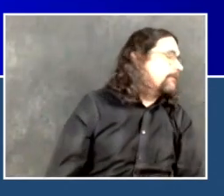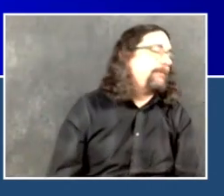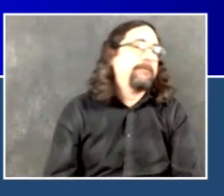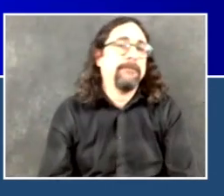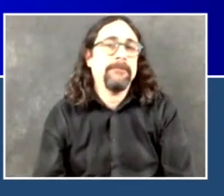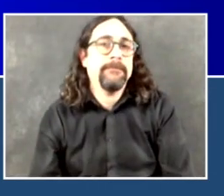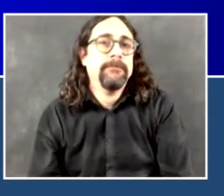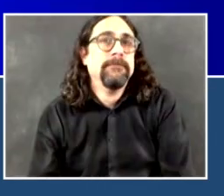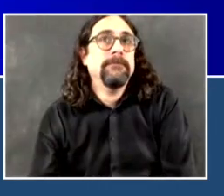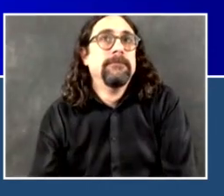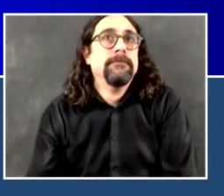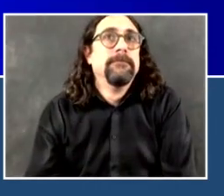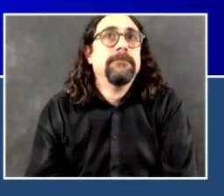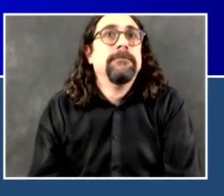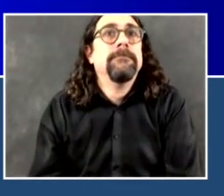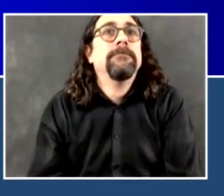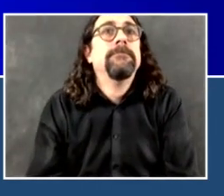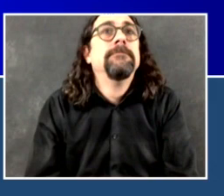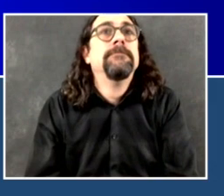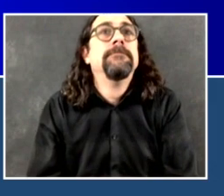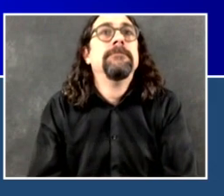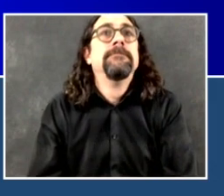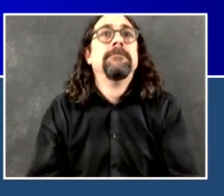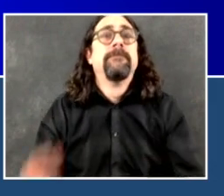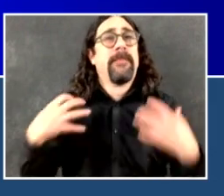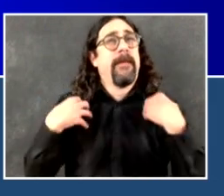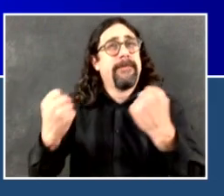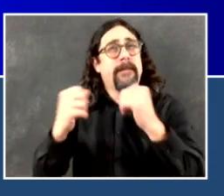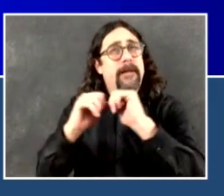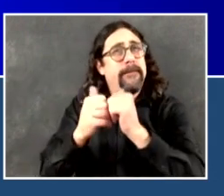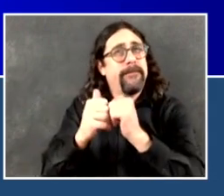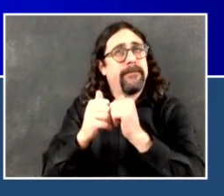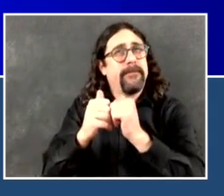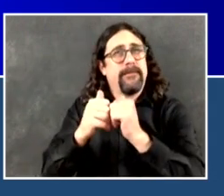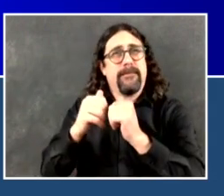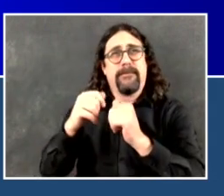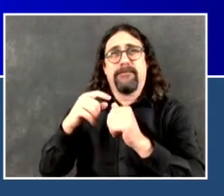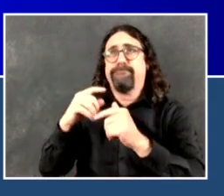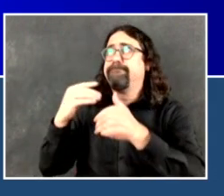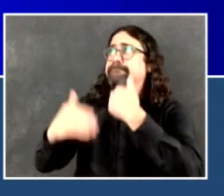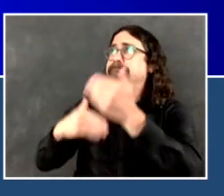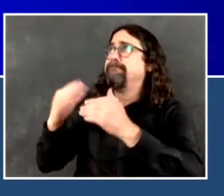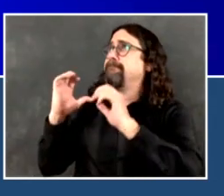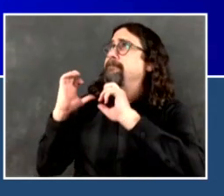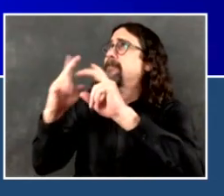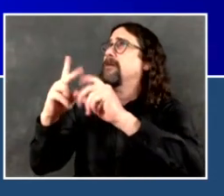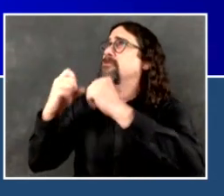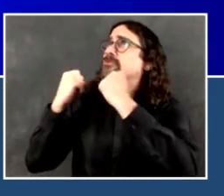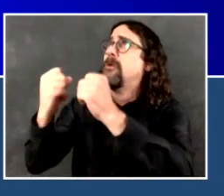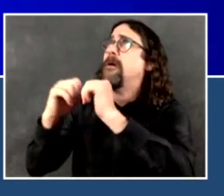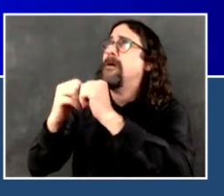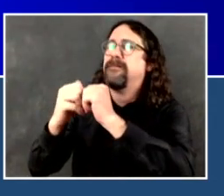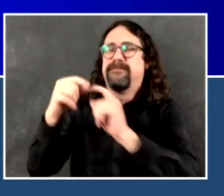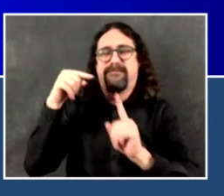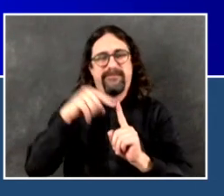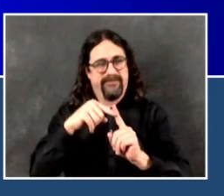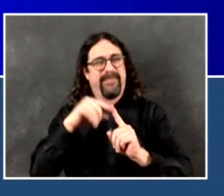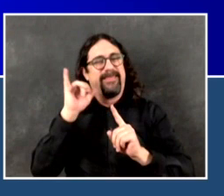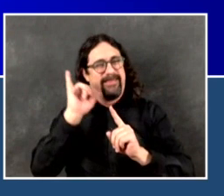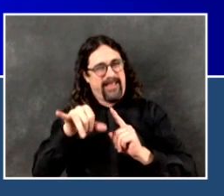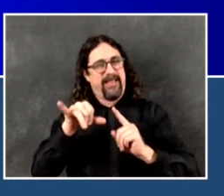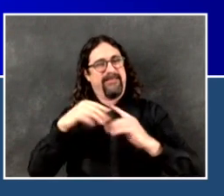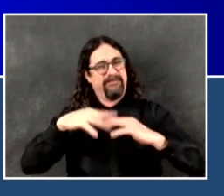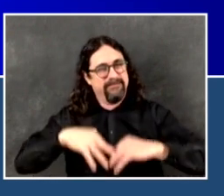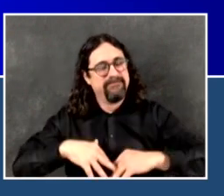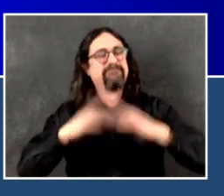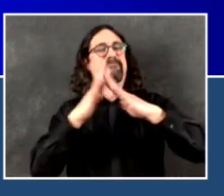steps back. We always, in that road to recovery, think about those four basics I've been talking about throughout that are governing our actions,